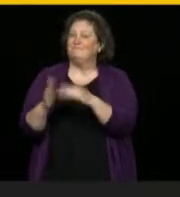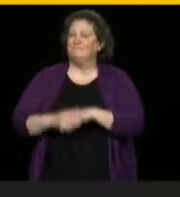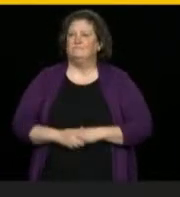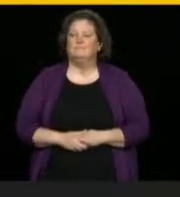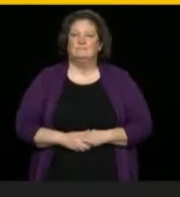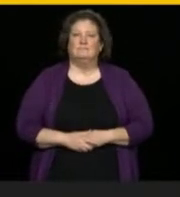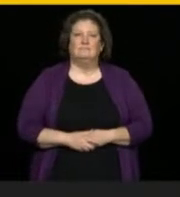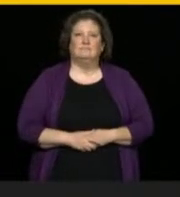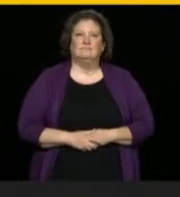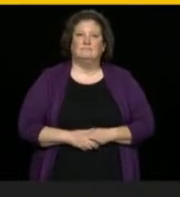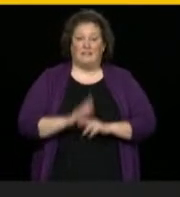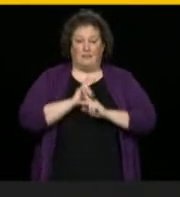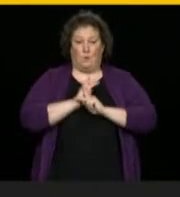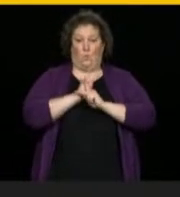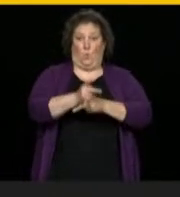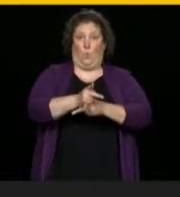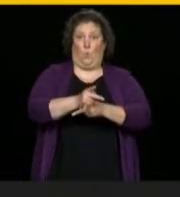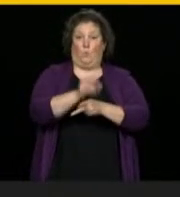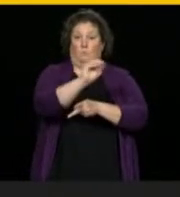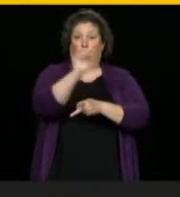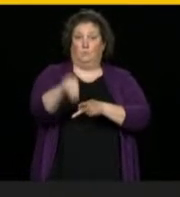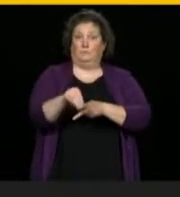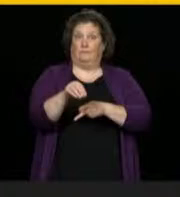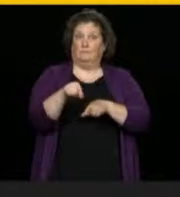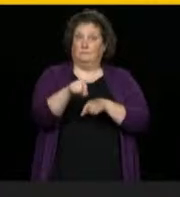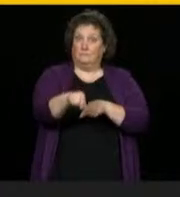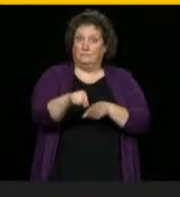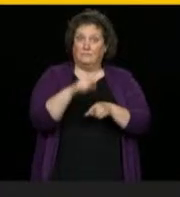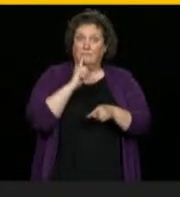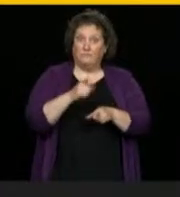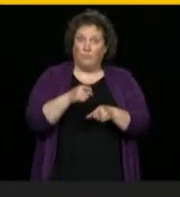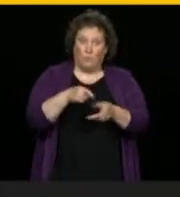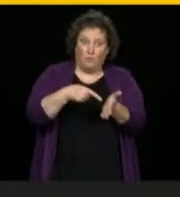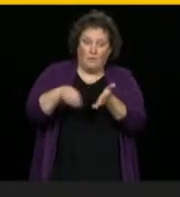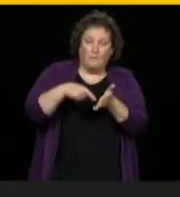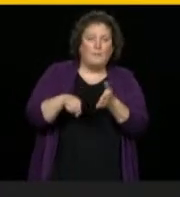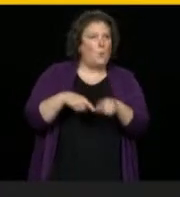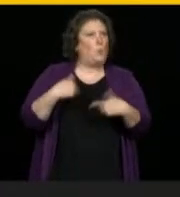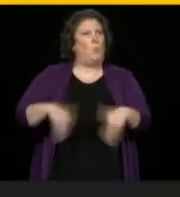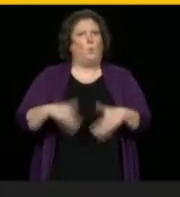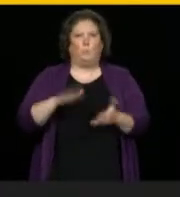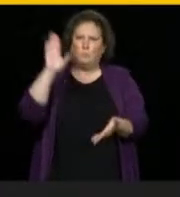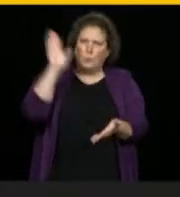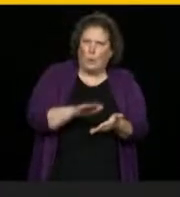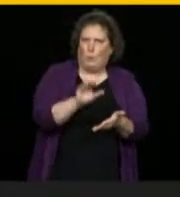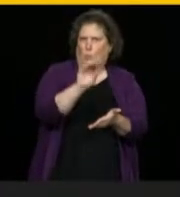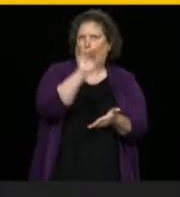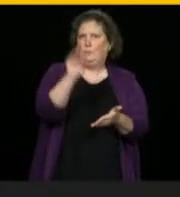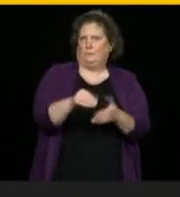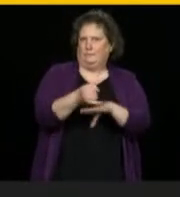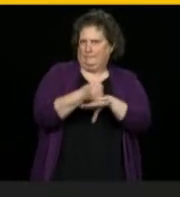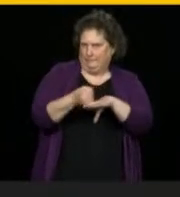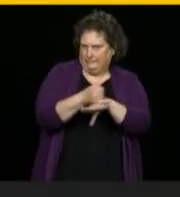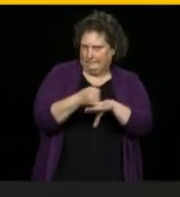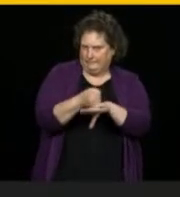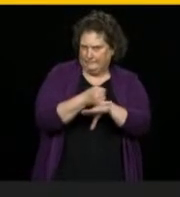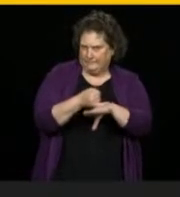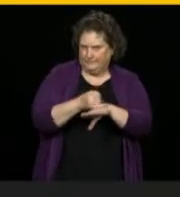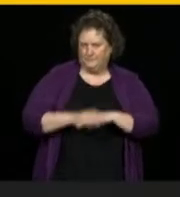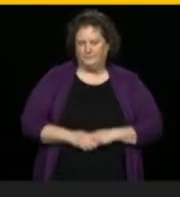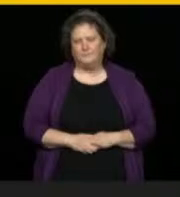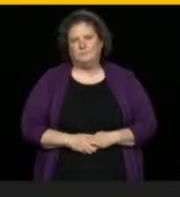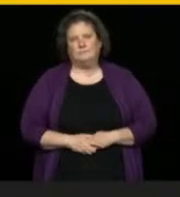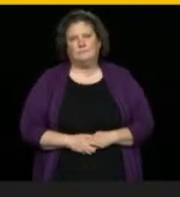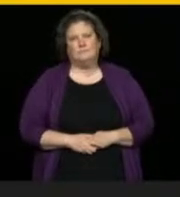we continue to invest in Canadians and in the economy. Now, the road to recovery will not be an easy